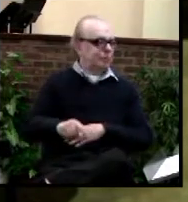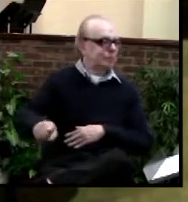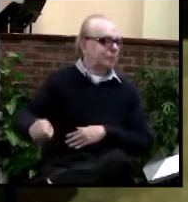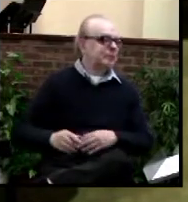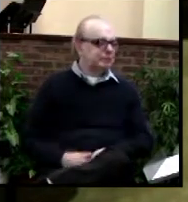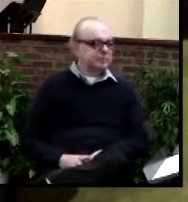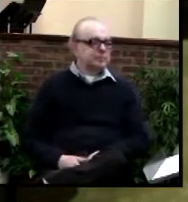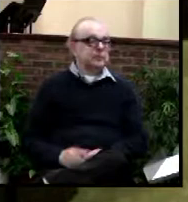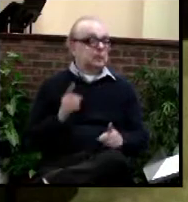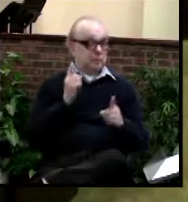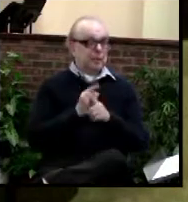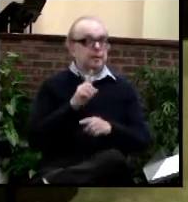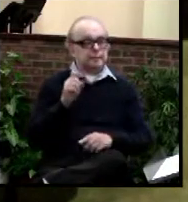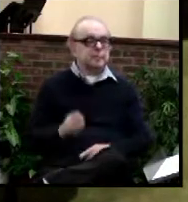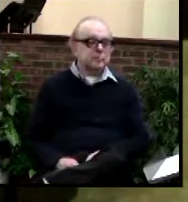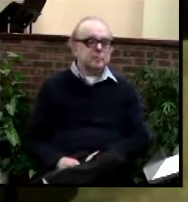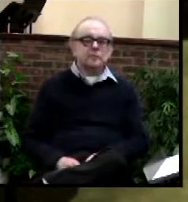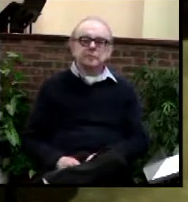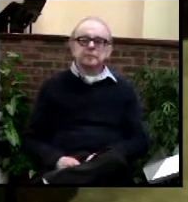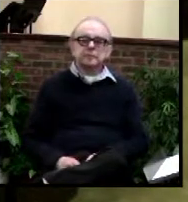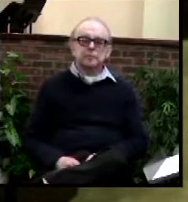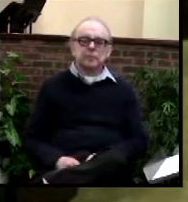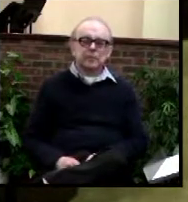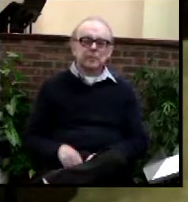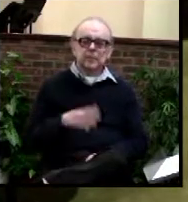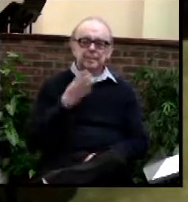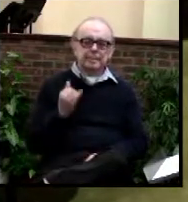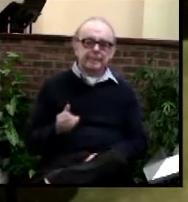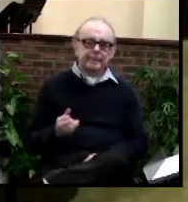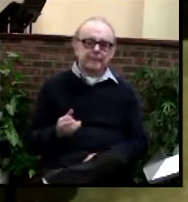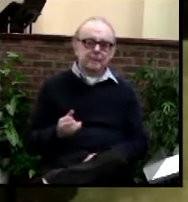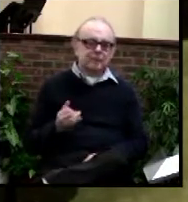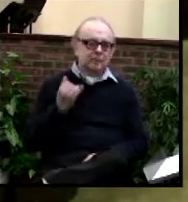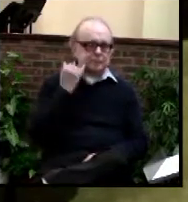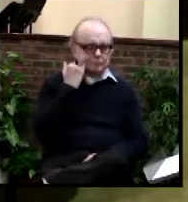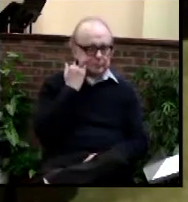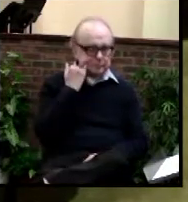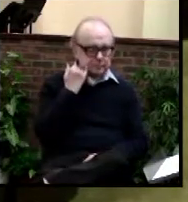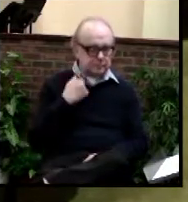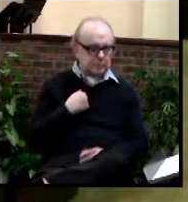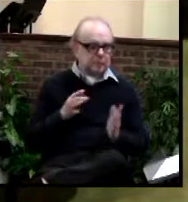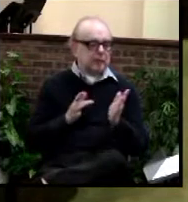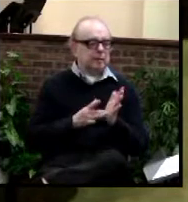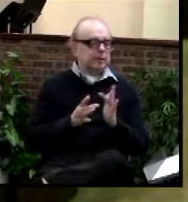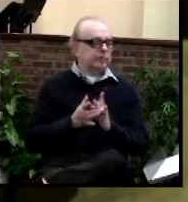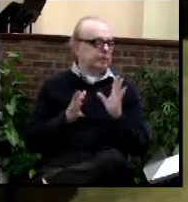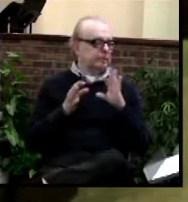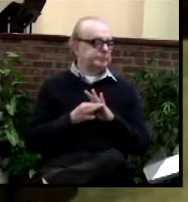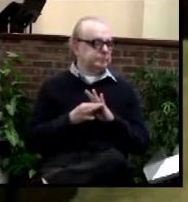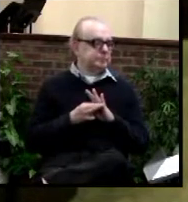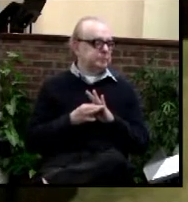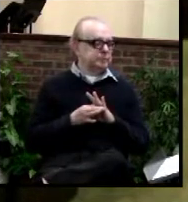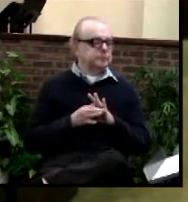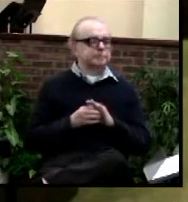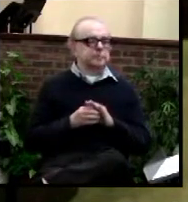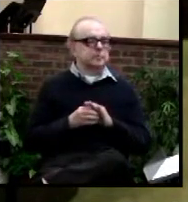Right? Because if me and Jesus are hooked up and yoked up, and